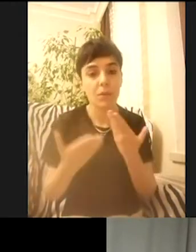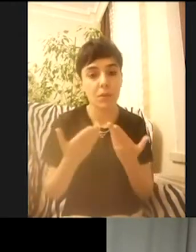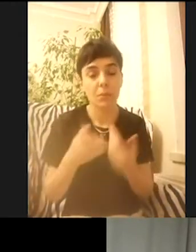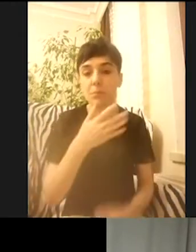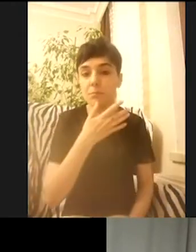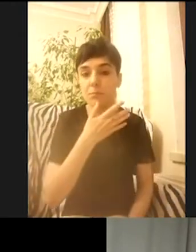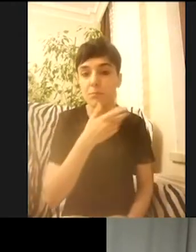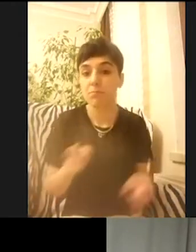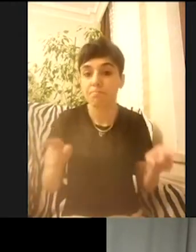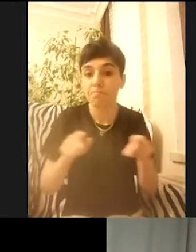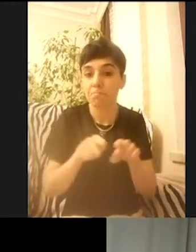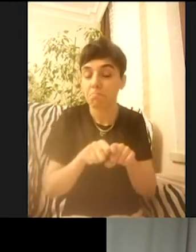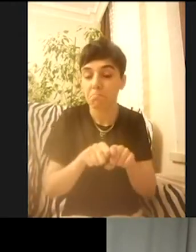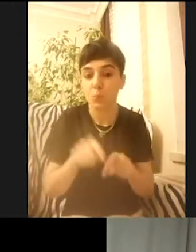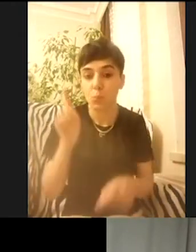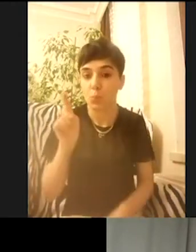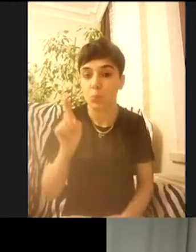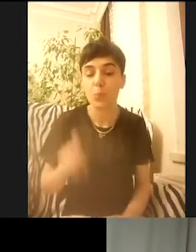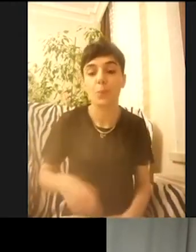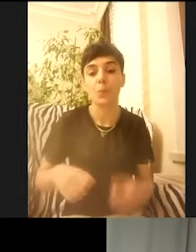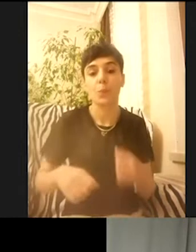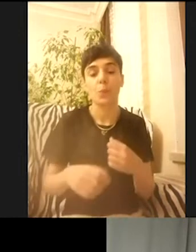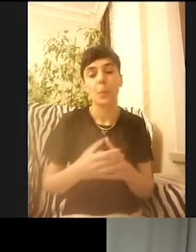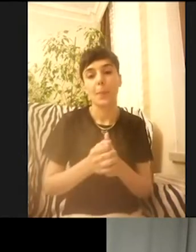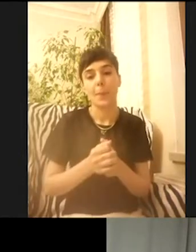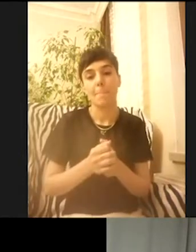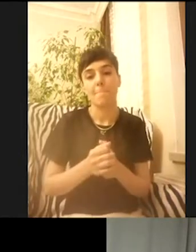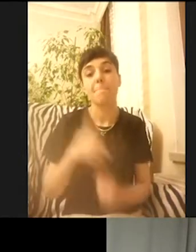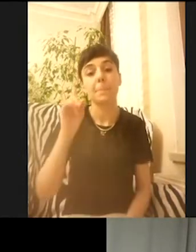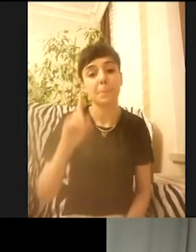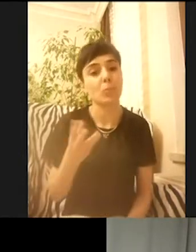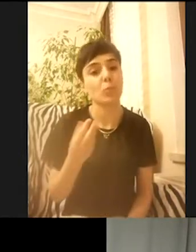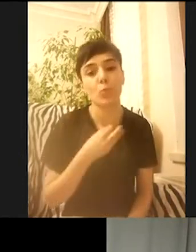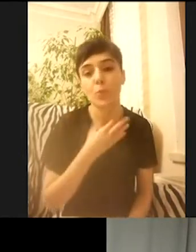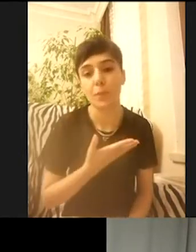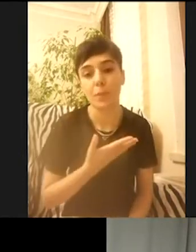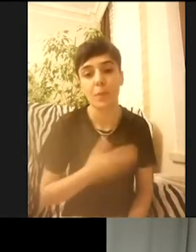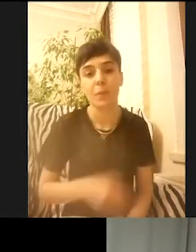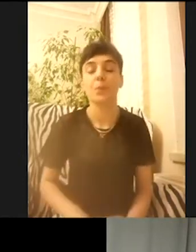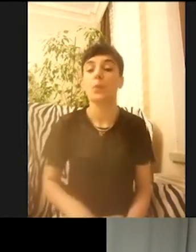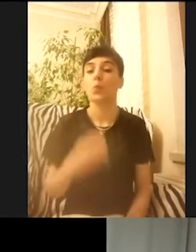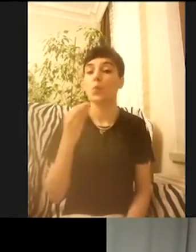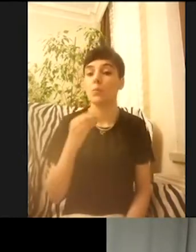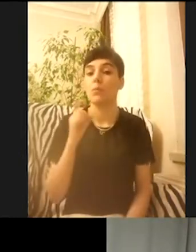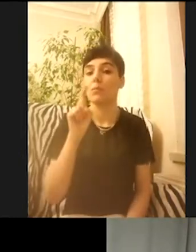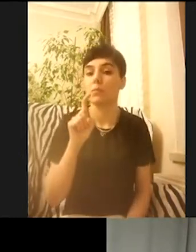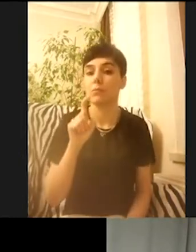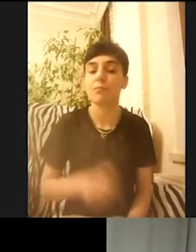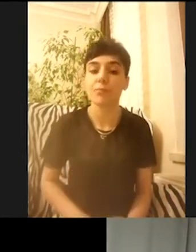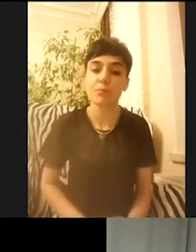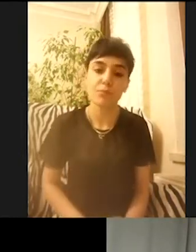So thank you. Firstly, this is a very good question, and thank you for asking it. So you know that for years, Istanbul was